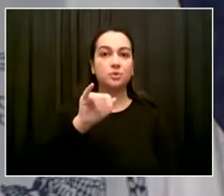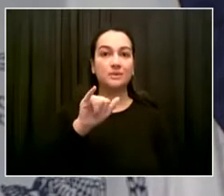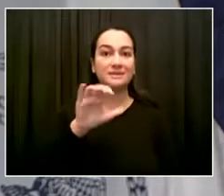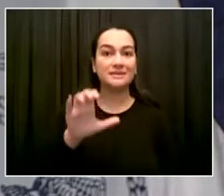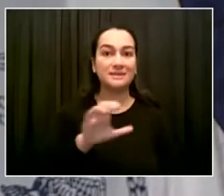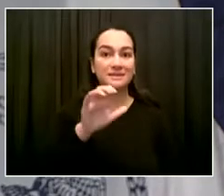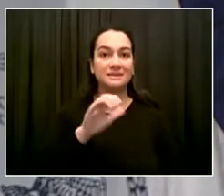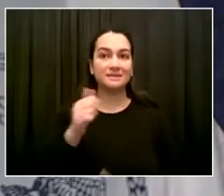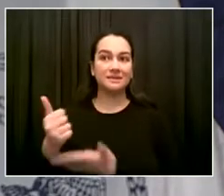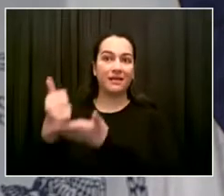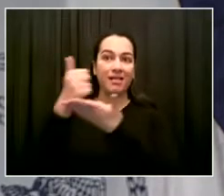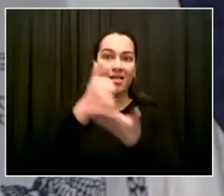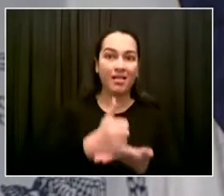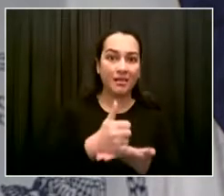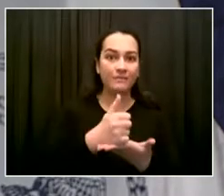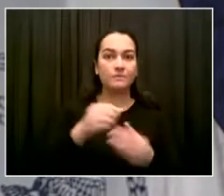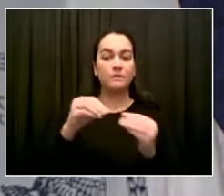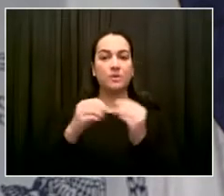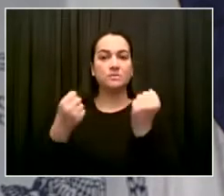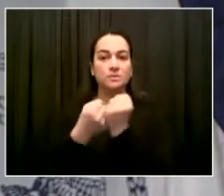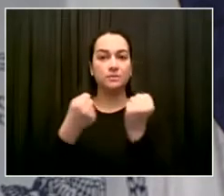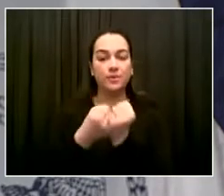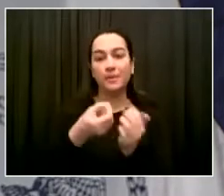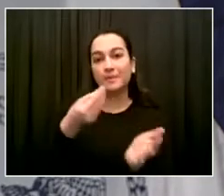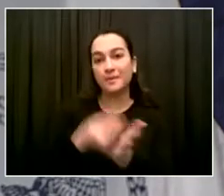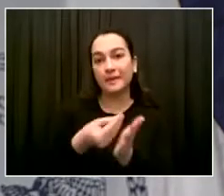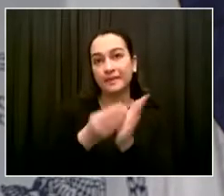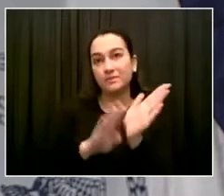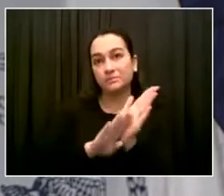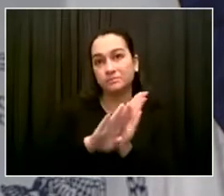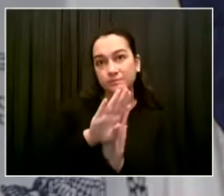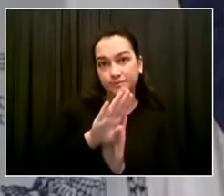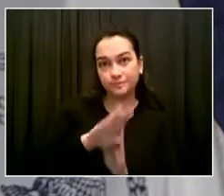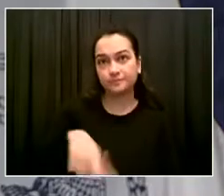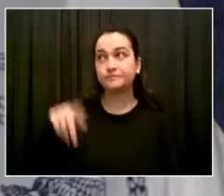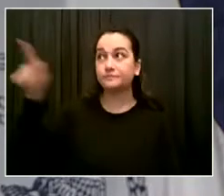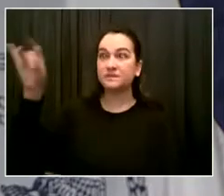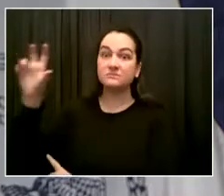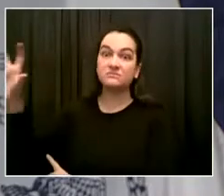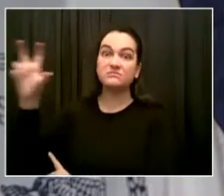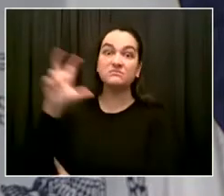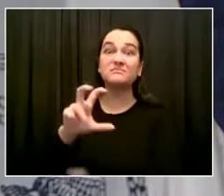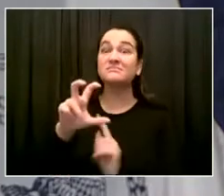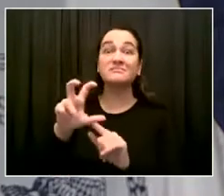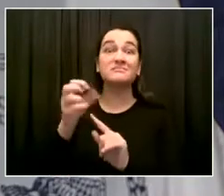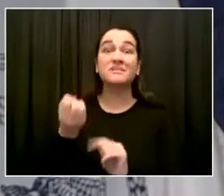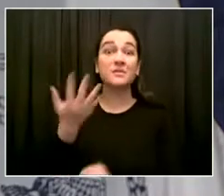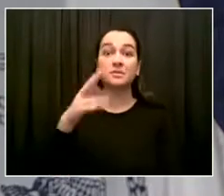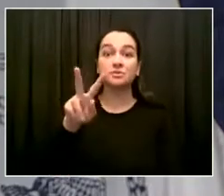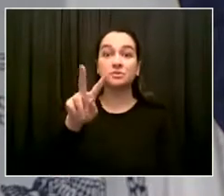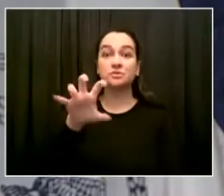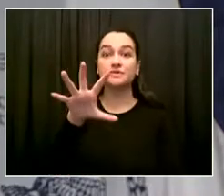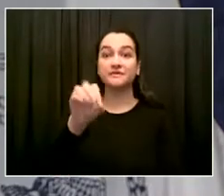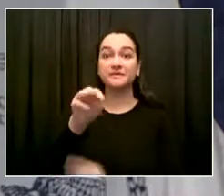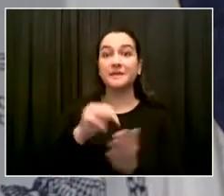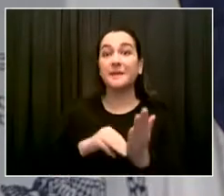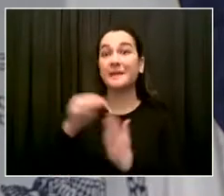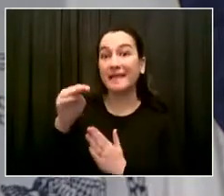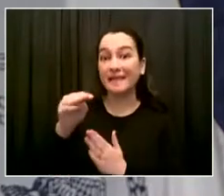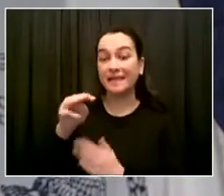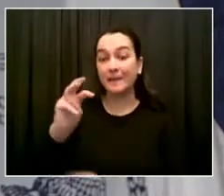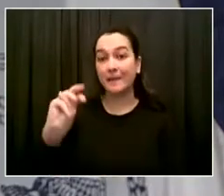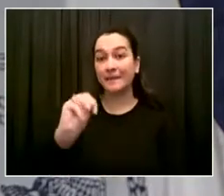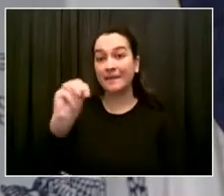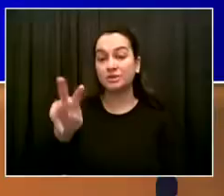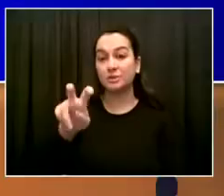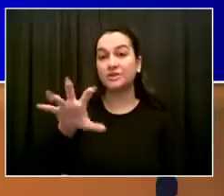really appreciative. That means more and more jobs for New Yorkers. That's going to help create a recovery for all of us. This kind of commitment to New York